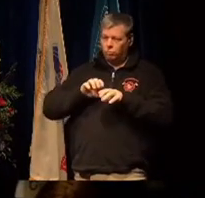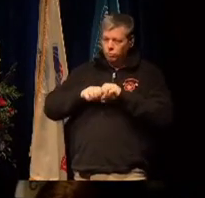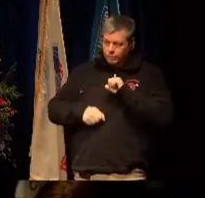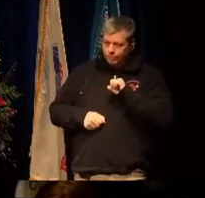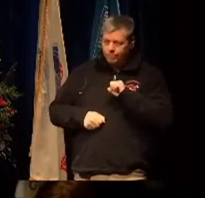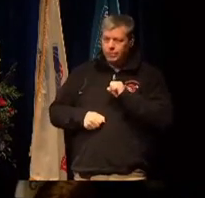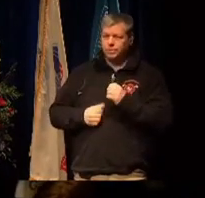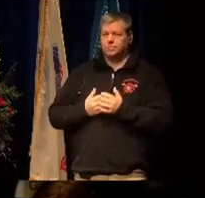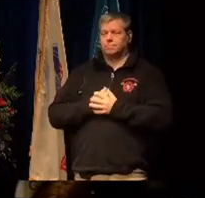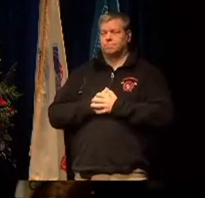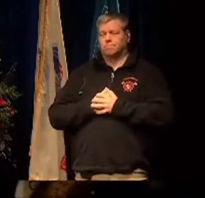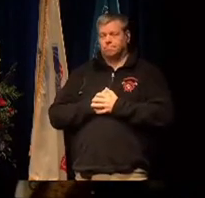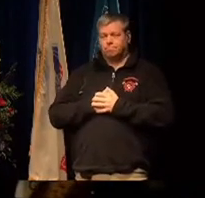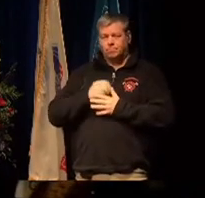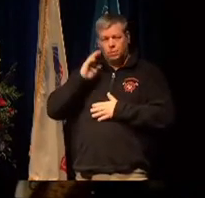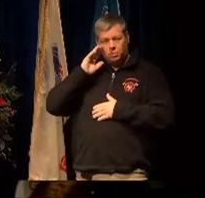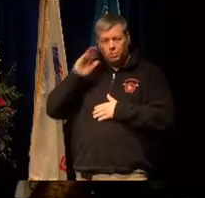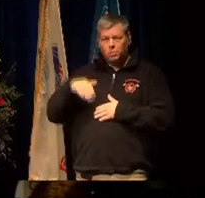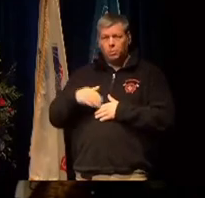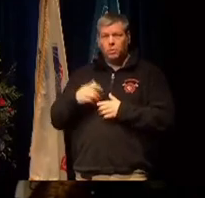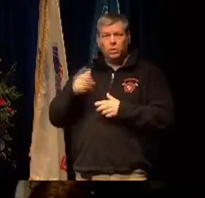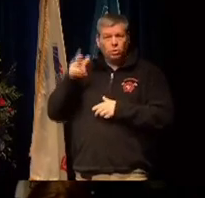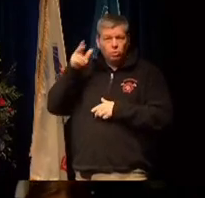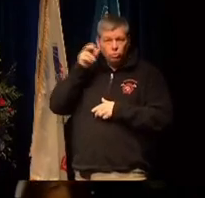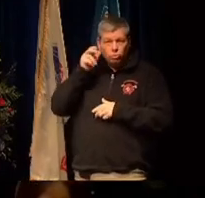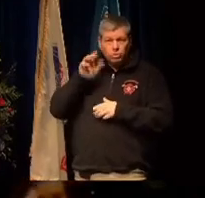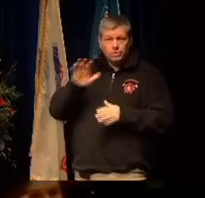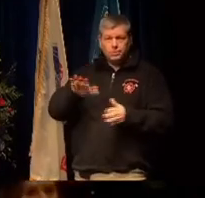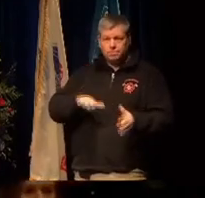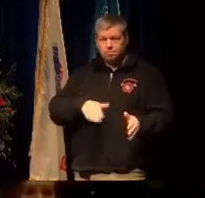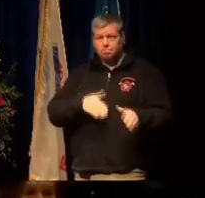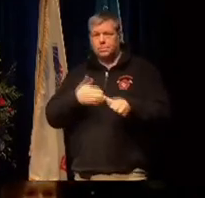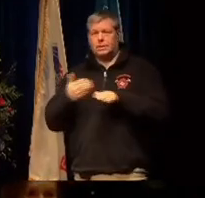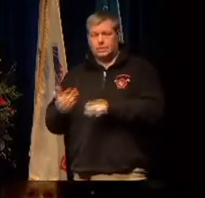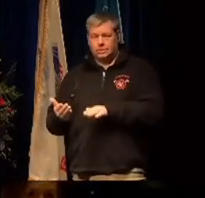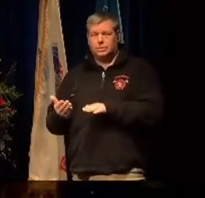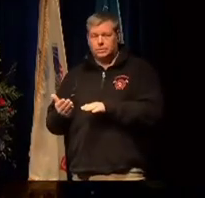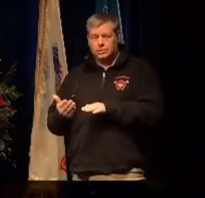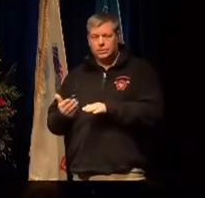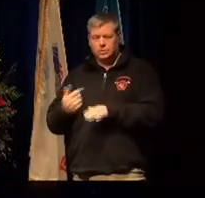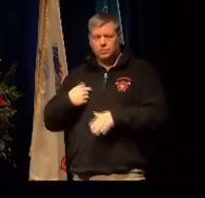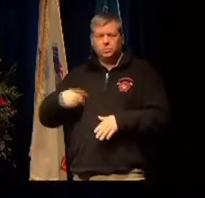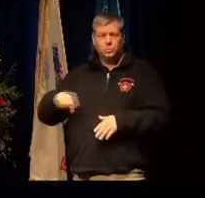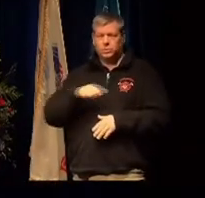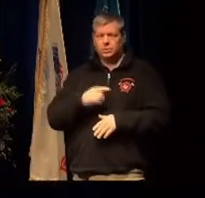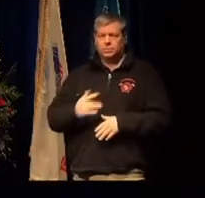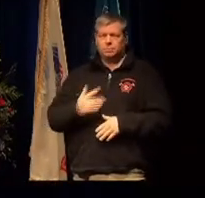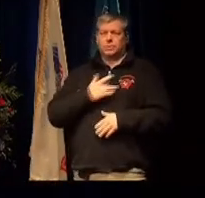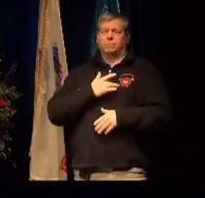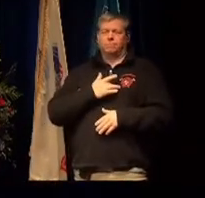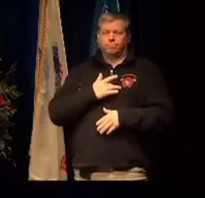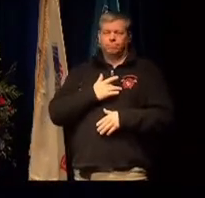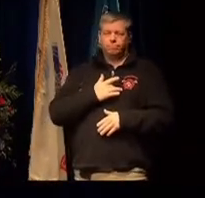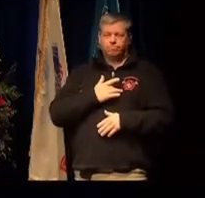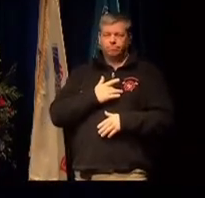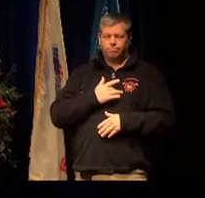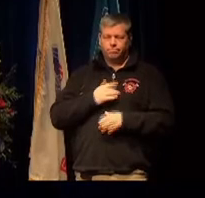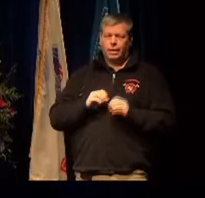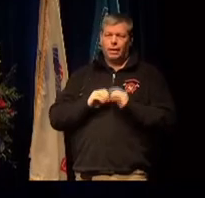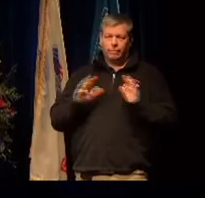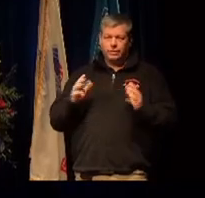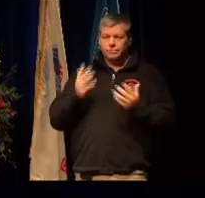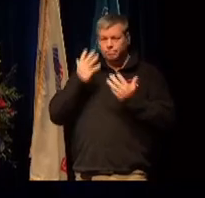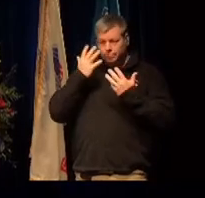that when we heard of Gary's passing, that we were very touched and obviously